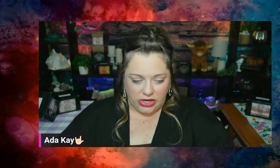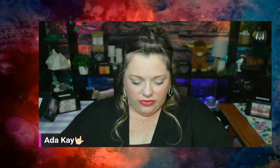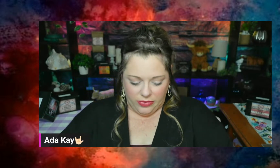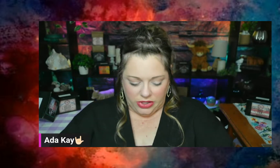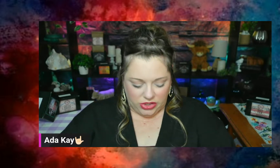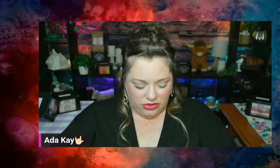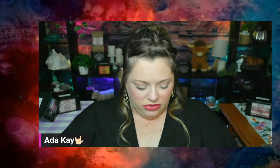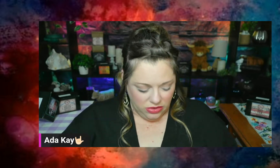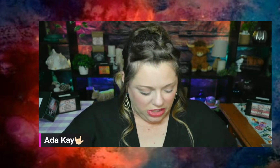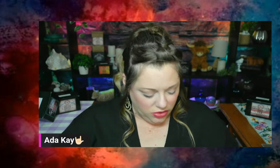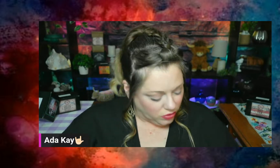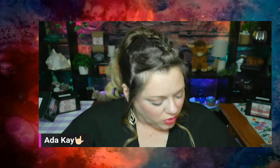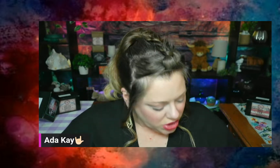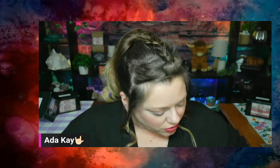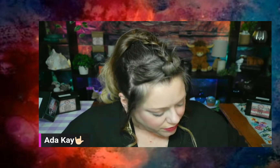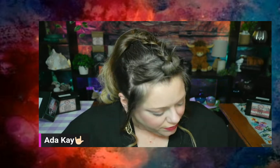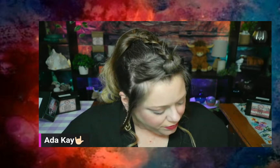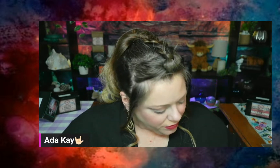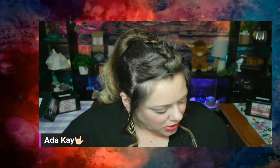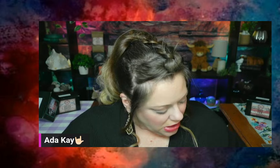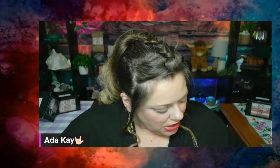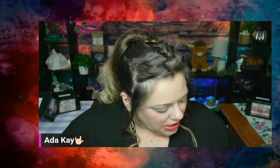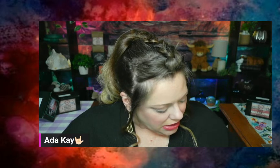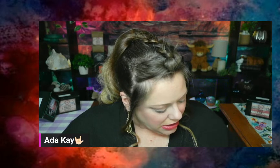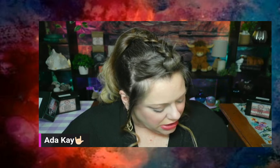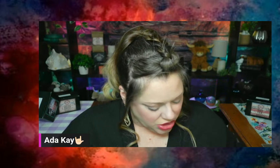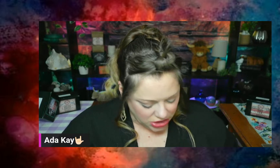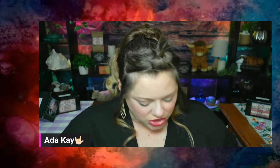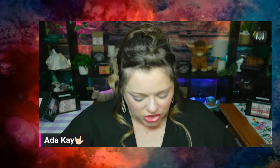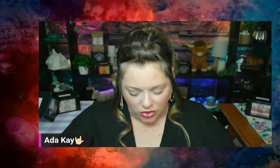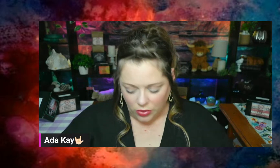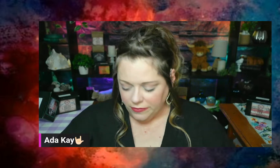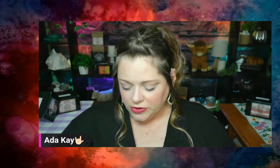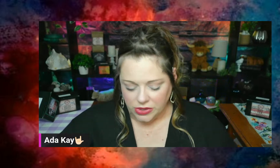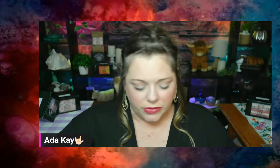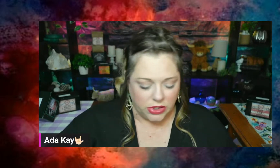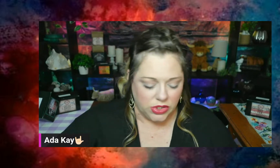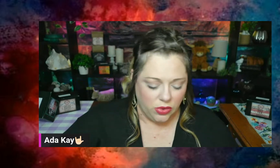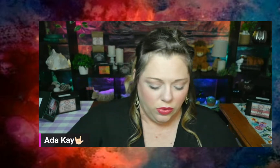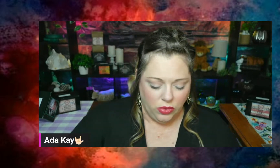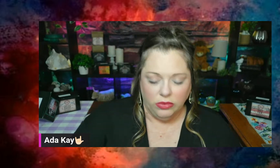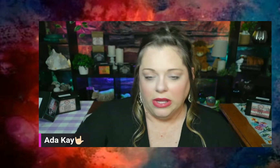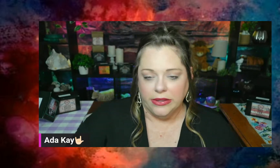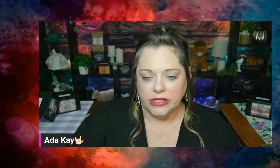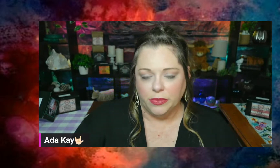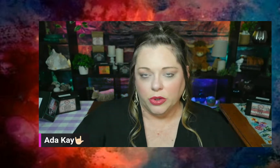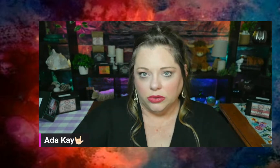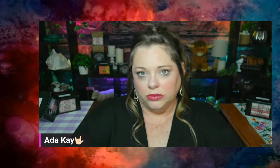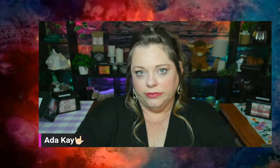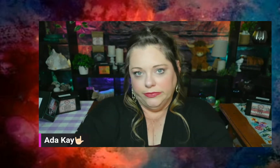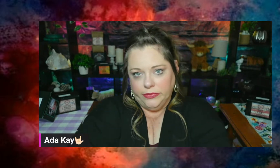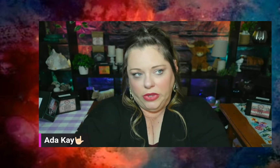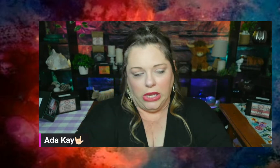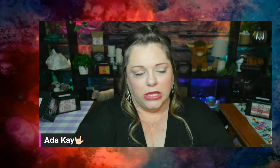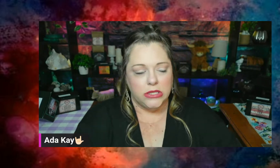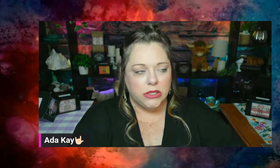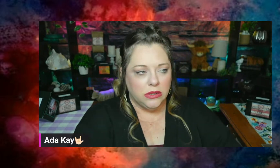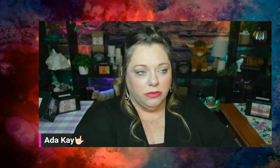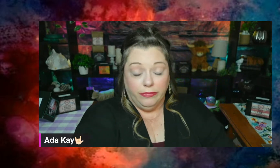was there, but they couldn't reach her. And I guess she didn't show up for something. So, like the typical